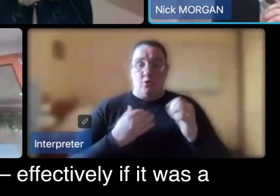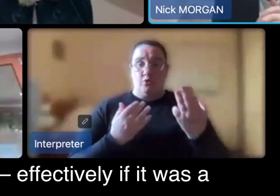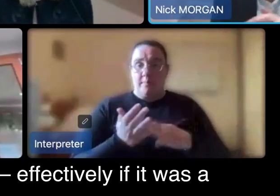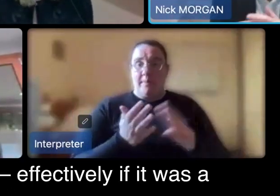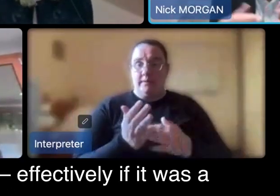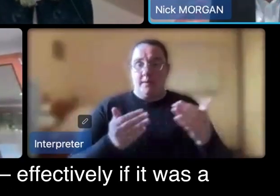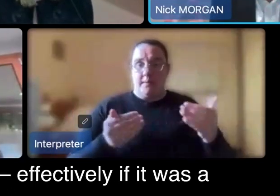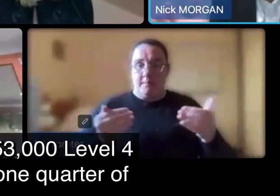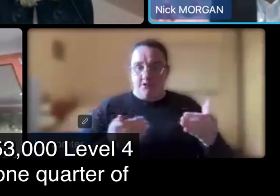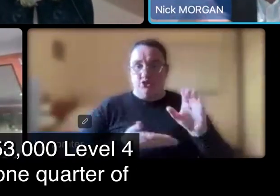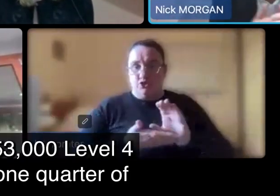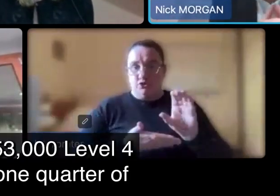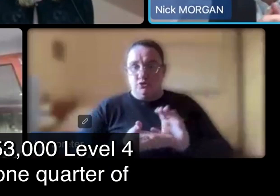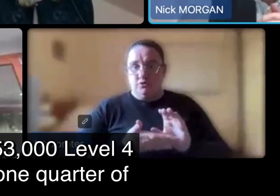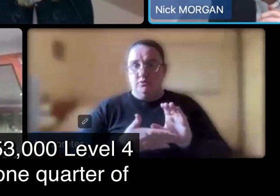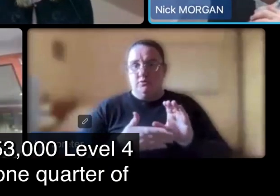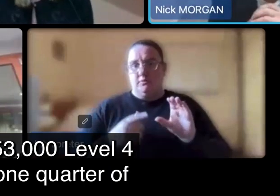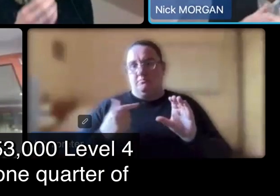be effectively, it was a